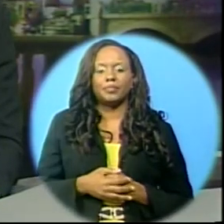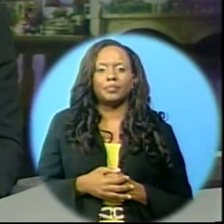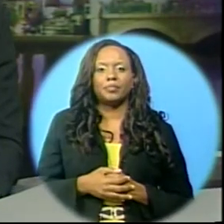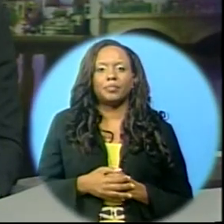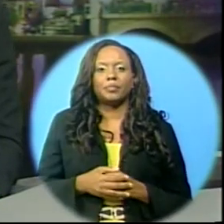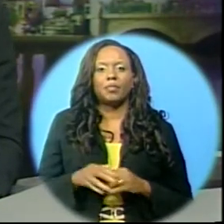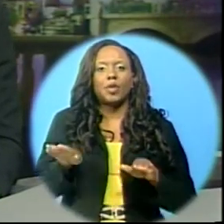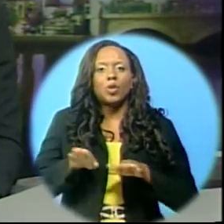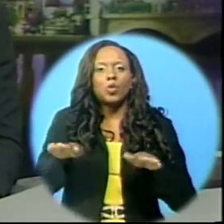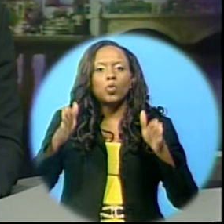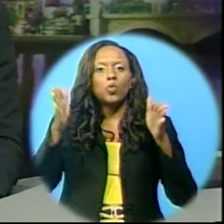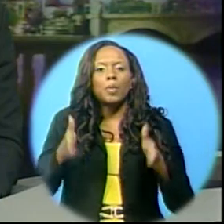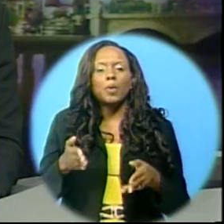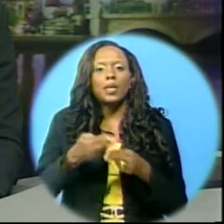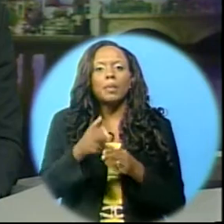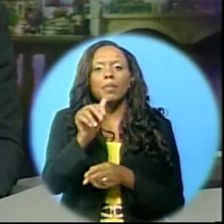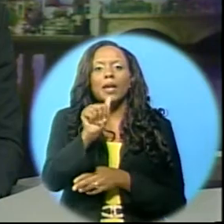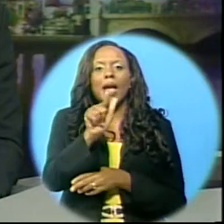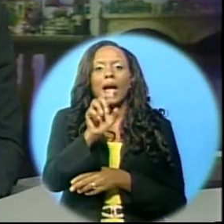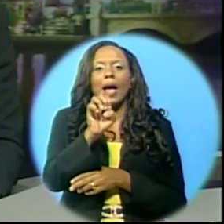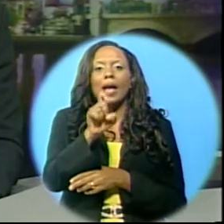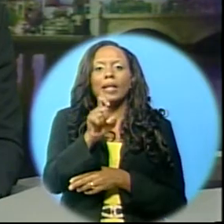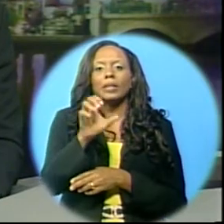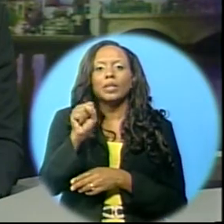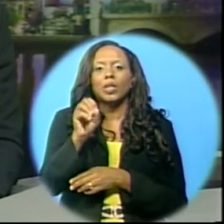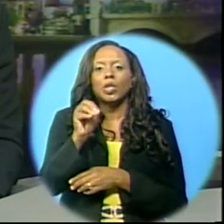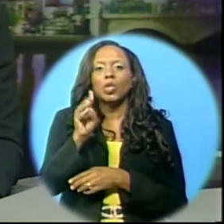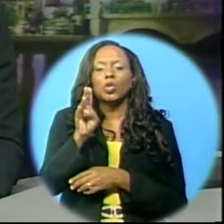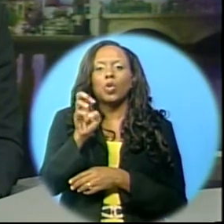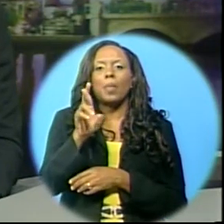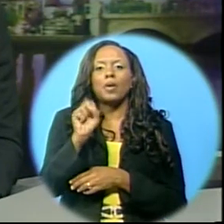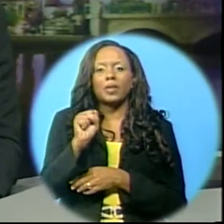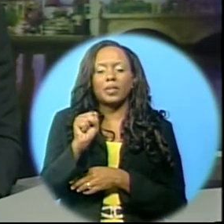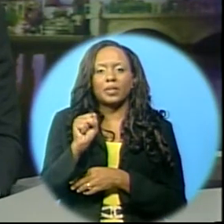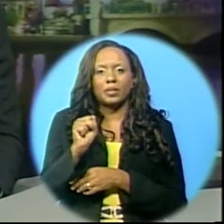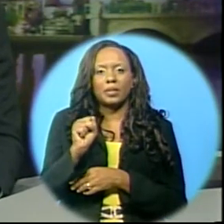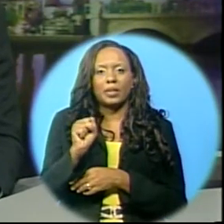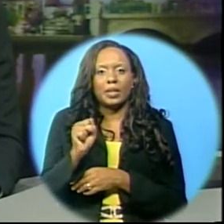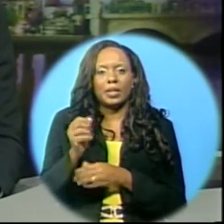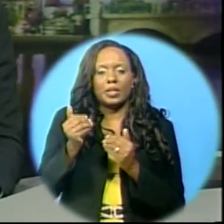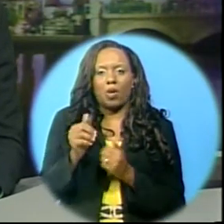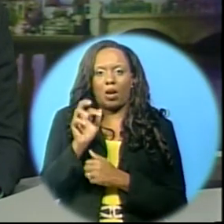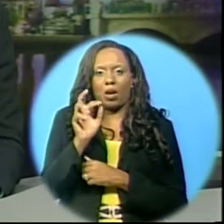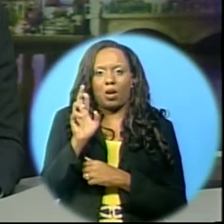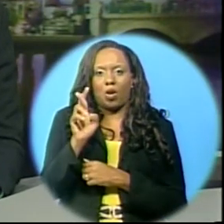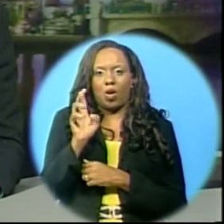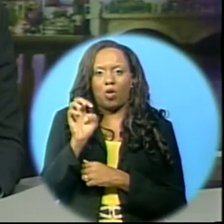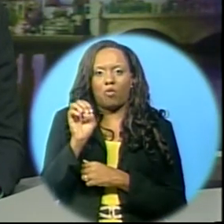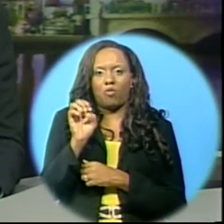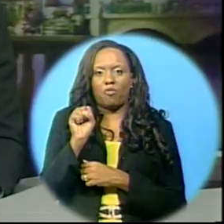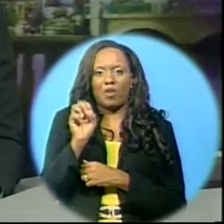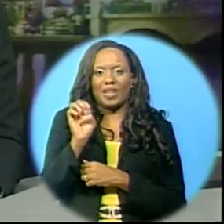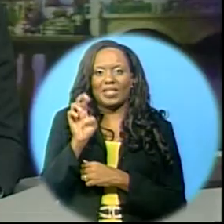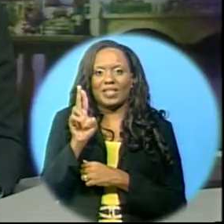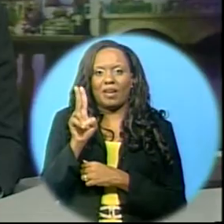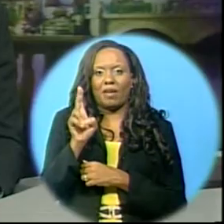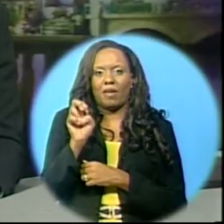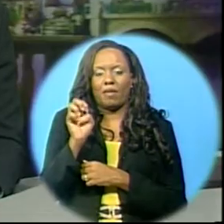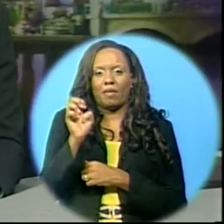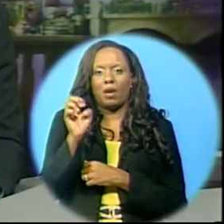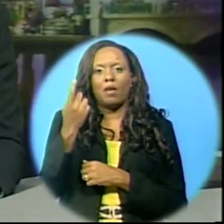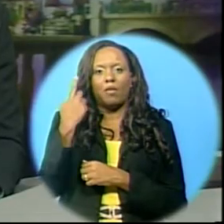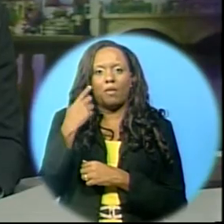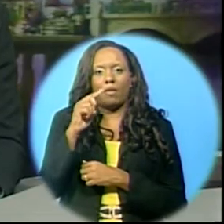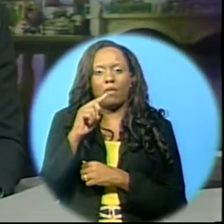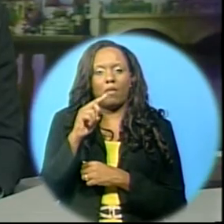Swimmer Alex Sobers is a reserve for tonight's B final of the men's 100-meter freestyle at the Pan American Games in